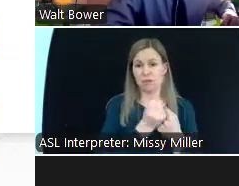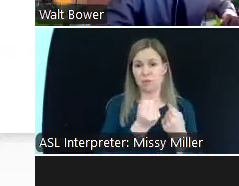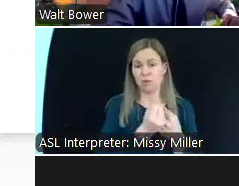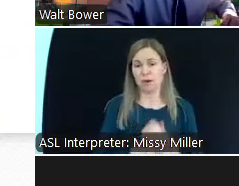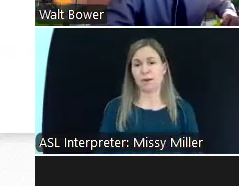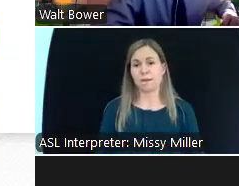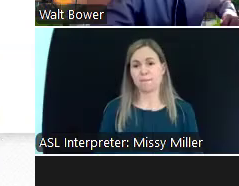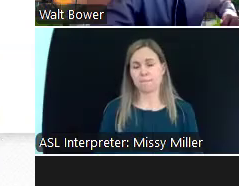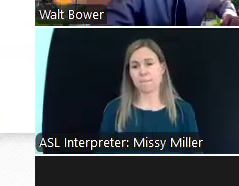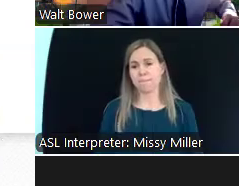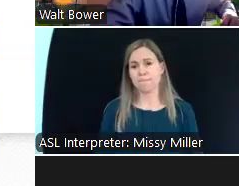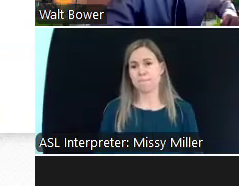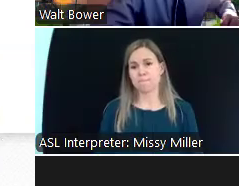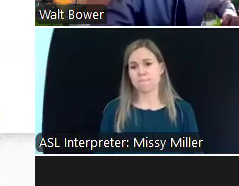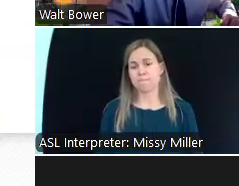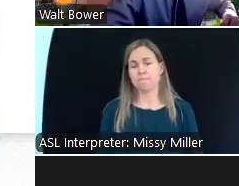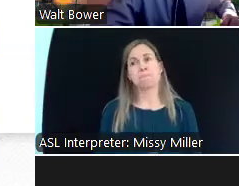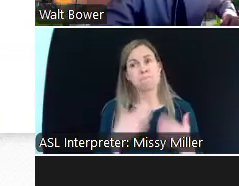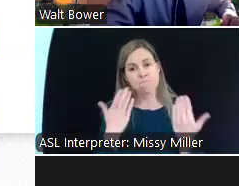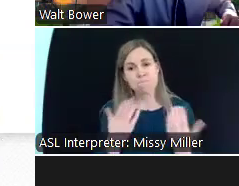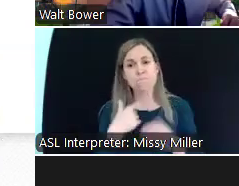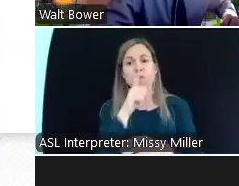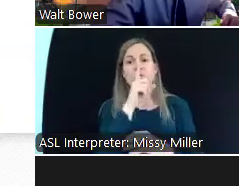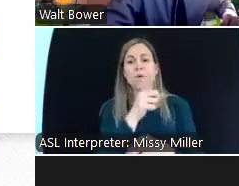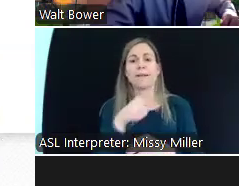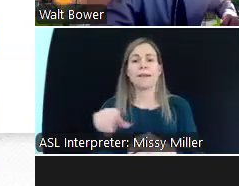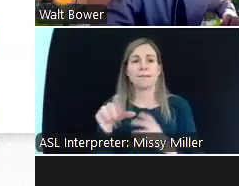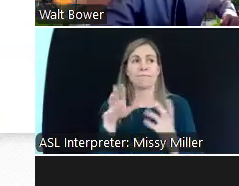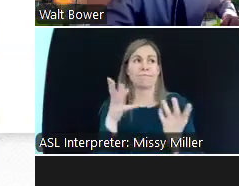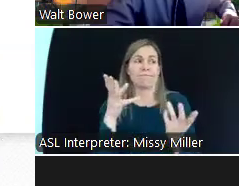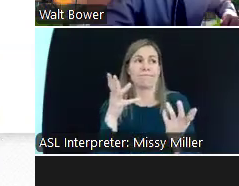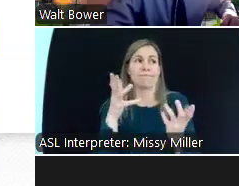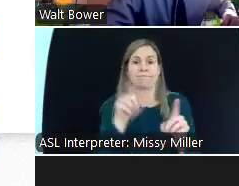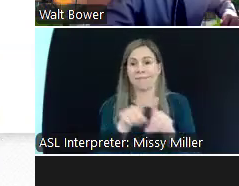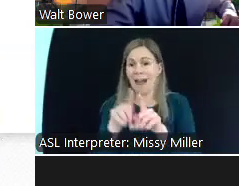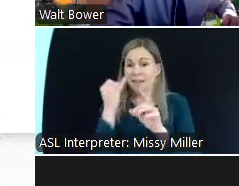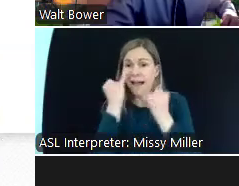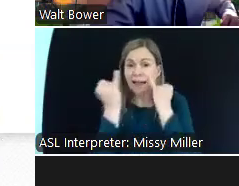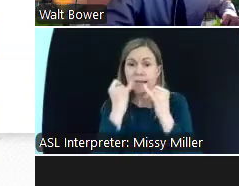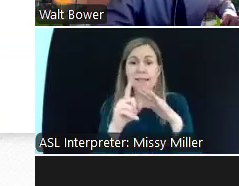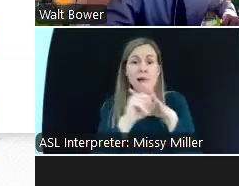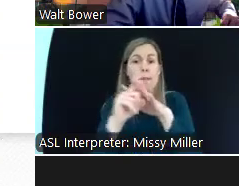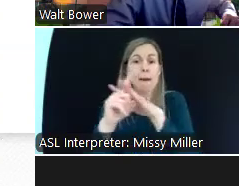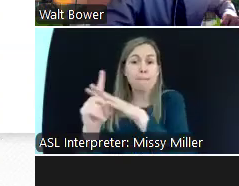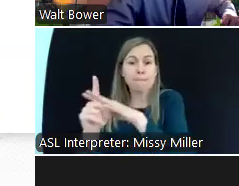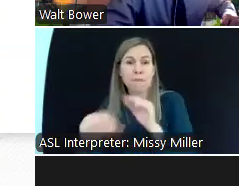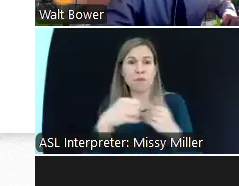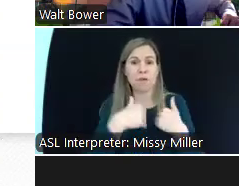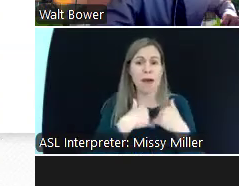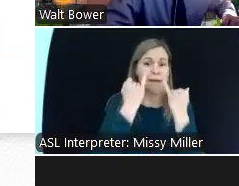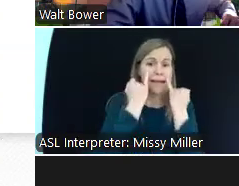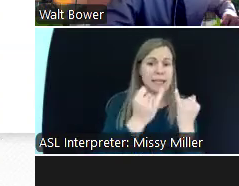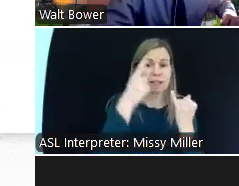I would say that as those ideas come up, and ideas that you might have for some of our